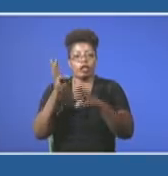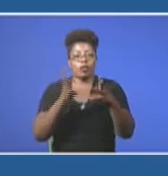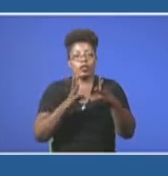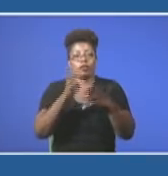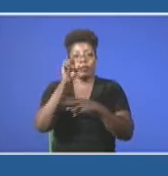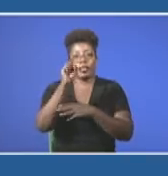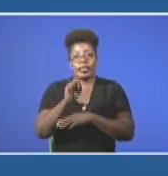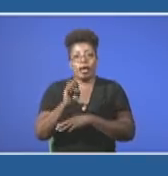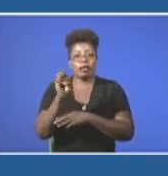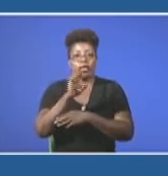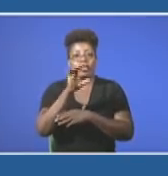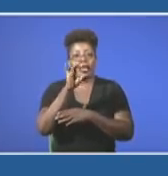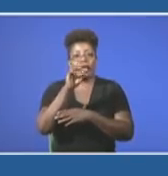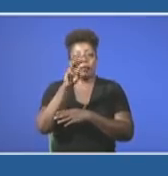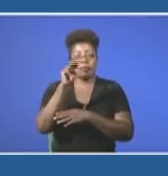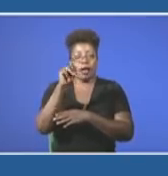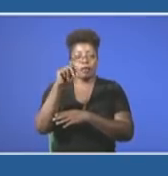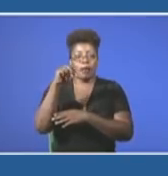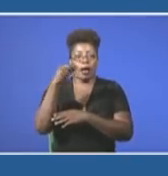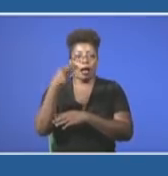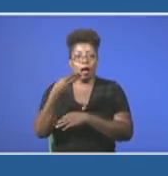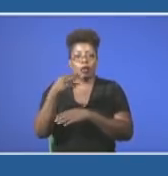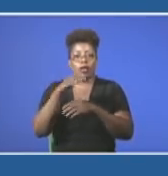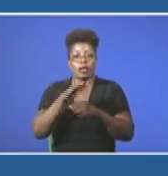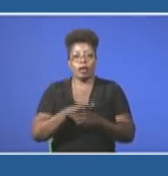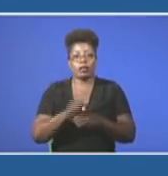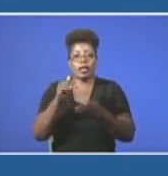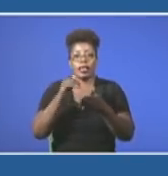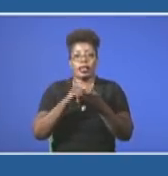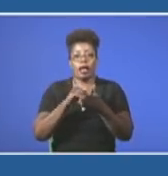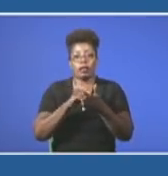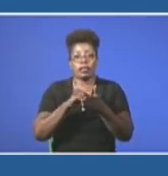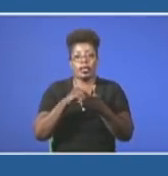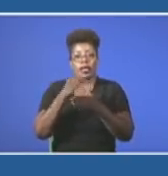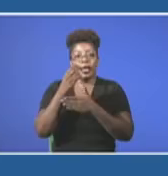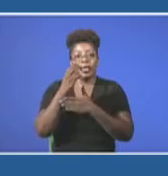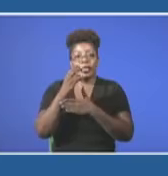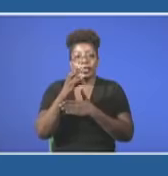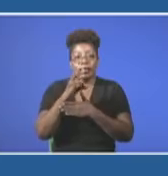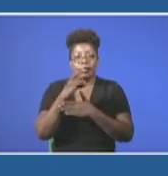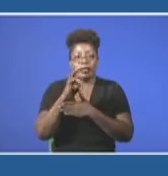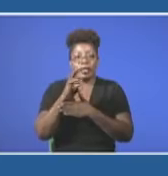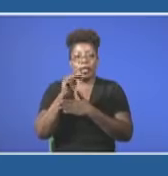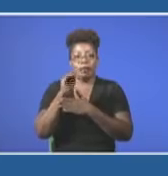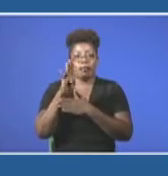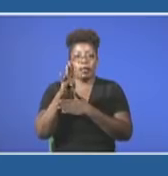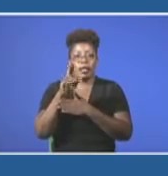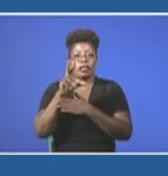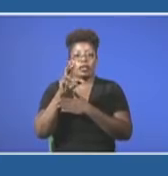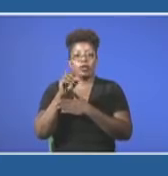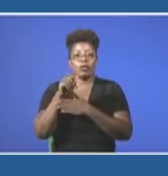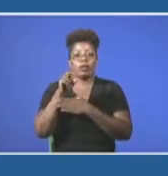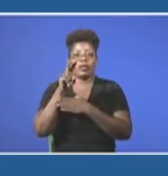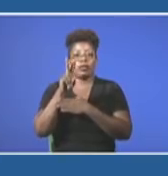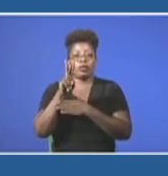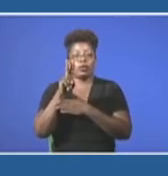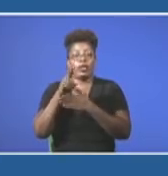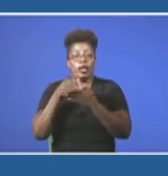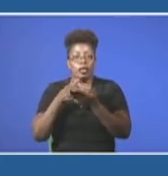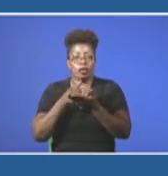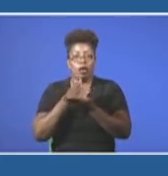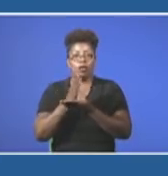the southeast at 8 miles per hour, your barometric pressure 1,017.7 millibars. That is 30.02 inches, and it is